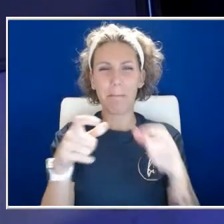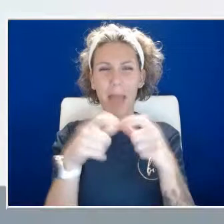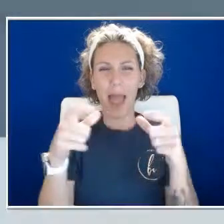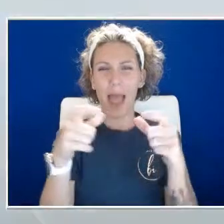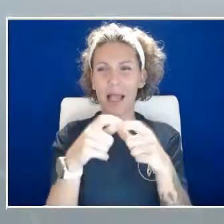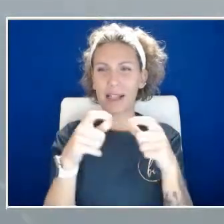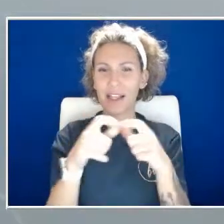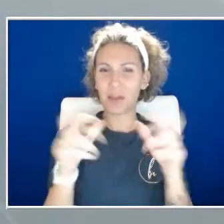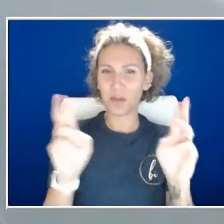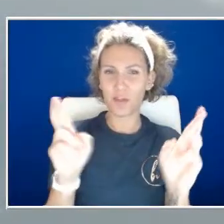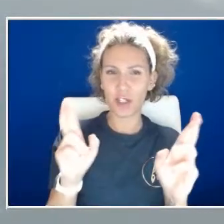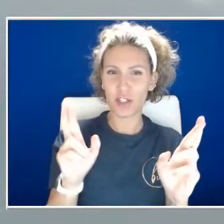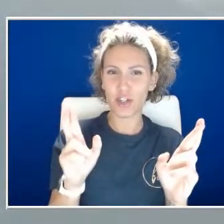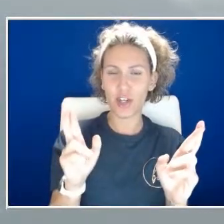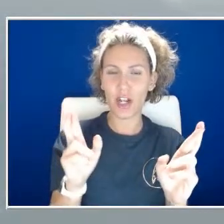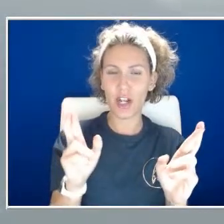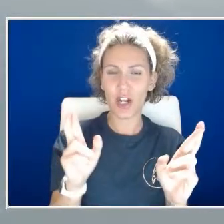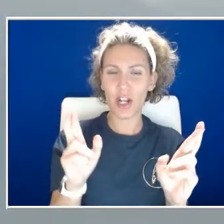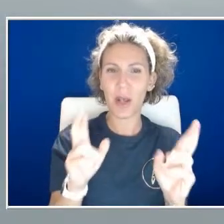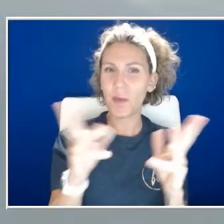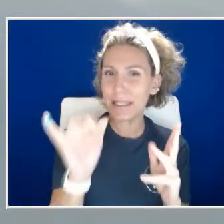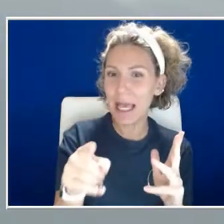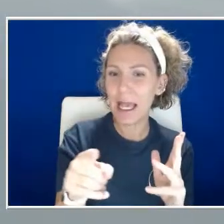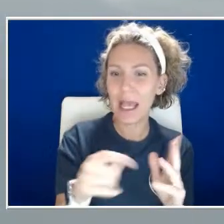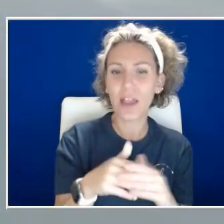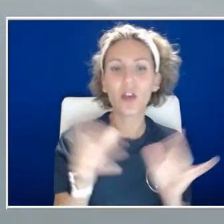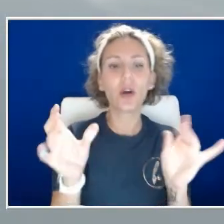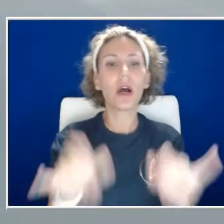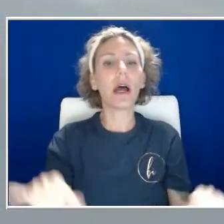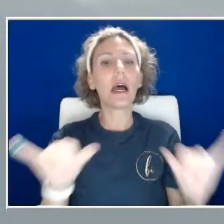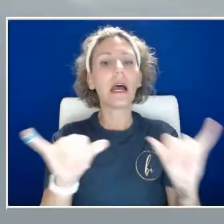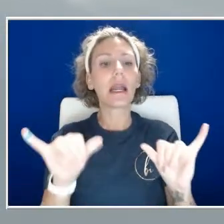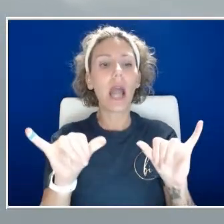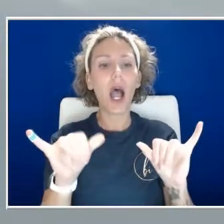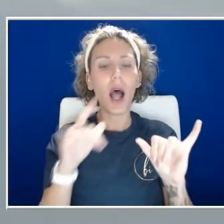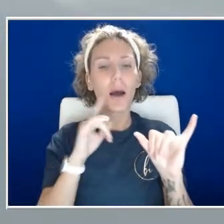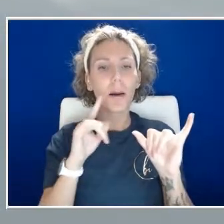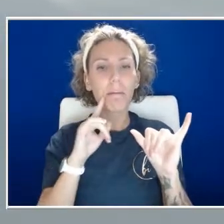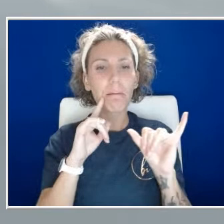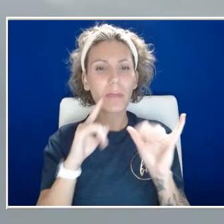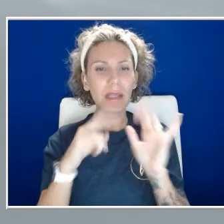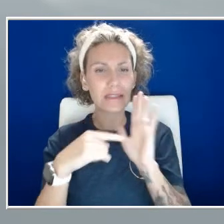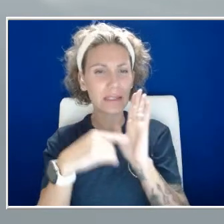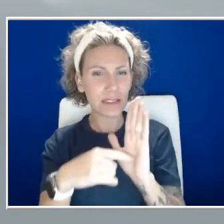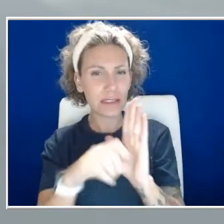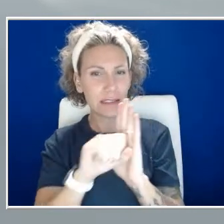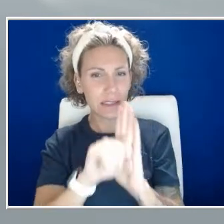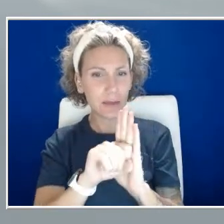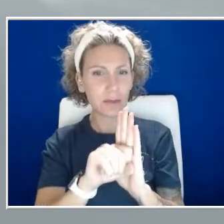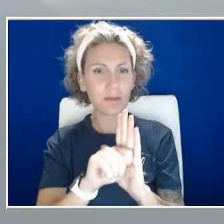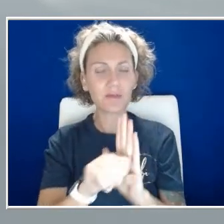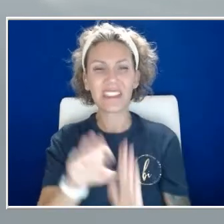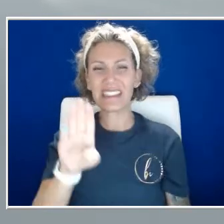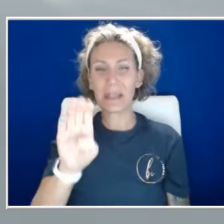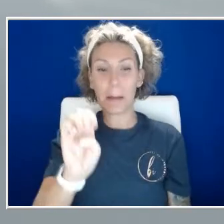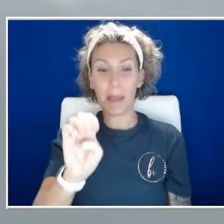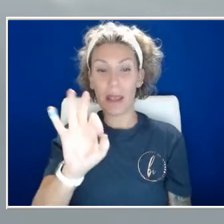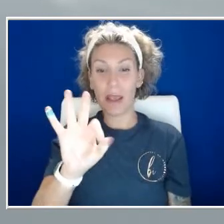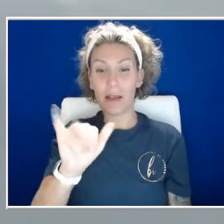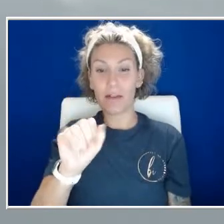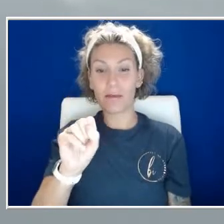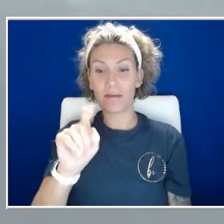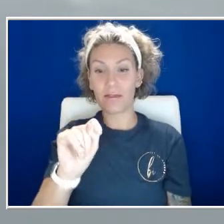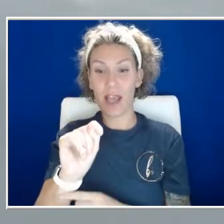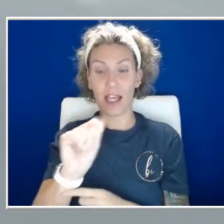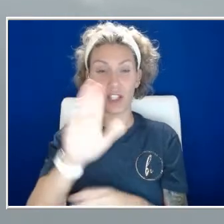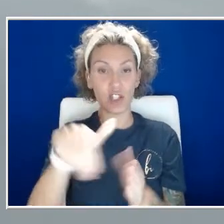to share what that is, the most common signs of stroke. Just please remember Be Fast. Here's what it is. All of these could be a sign of stroke.